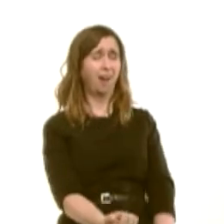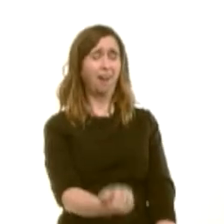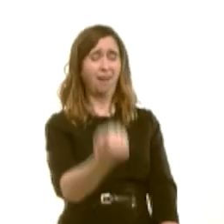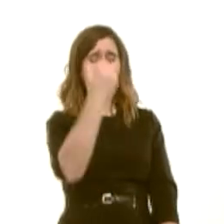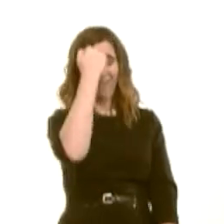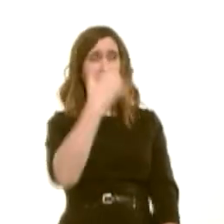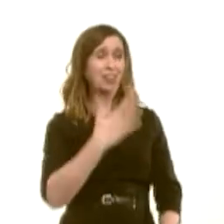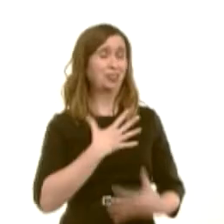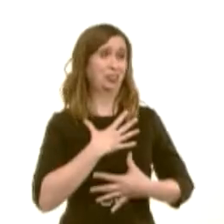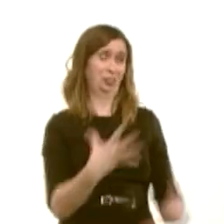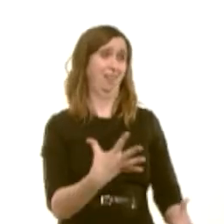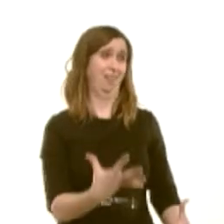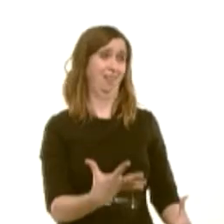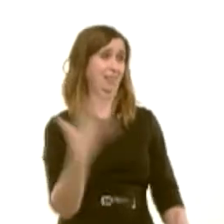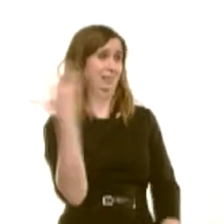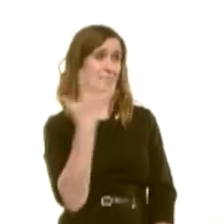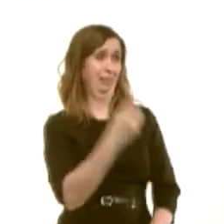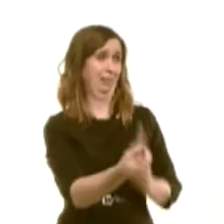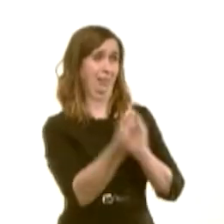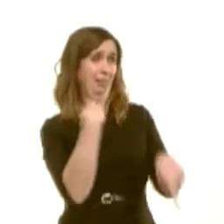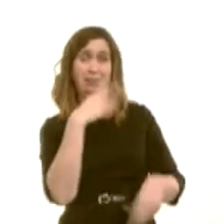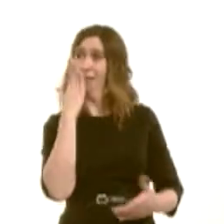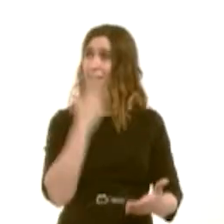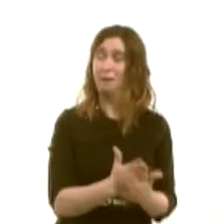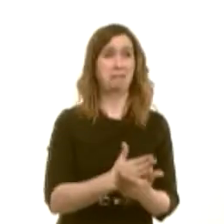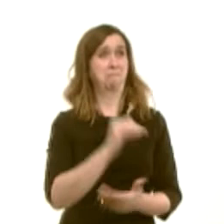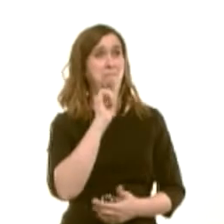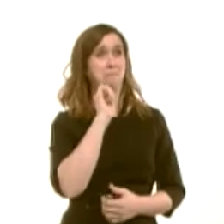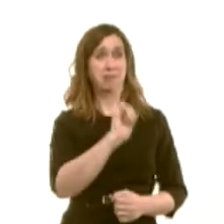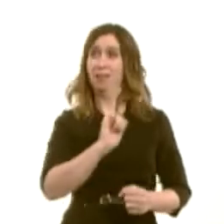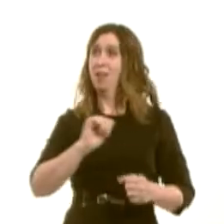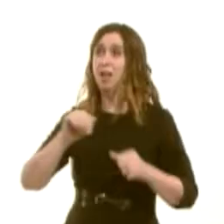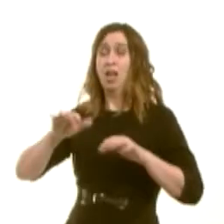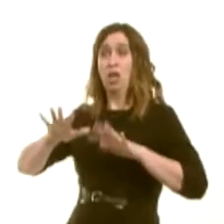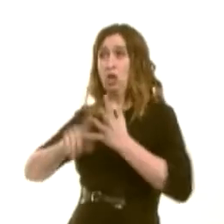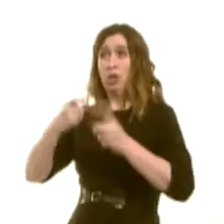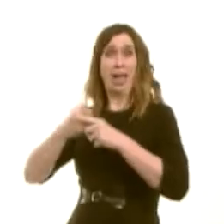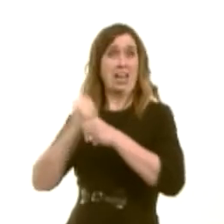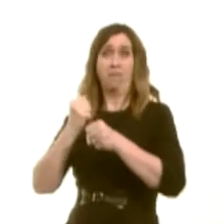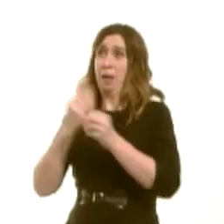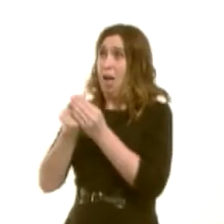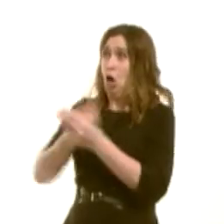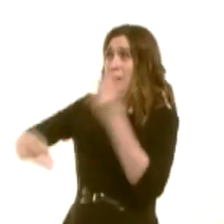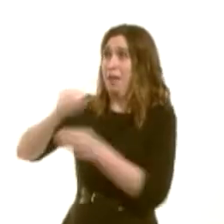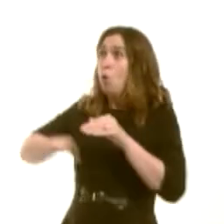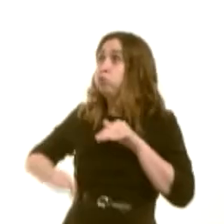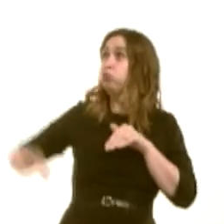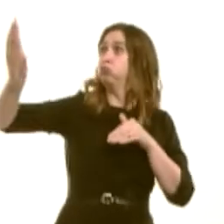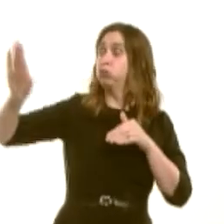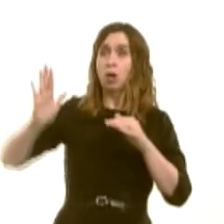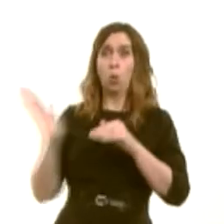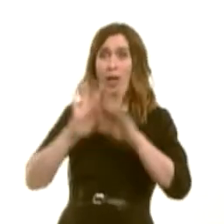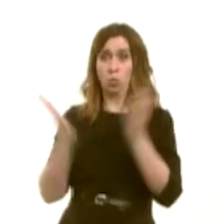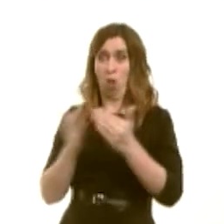mean, frankly, we've got an economy that is surging ahead of the rest of the Western world. We've got greater employment now than we've ever had in